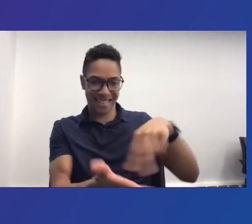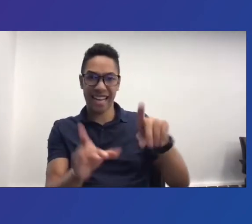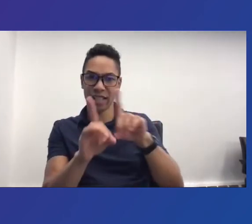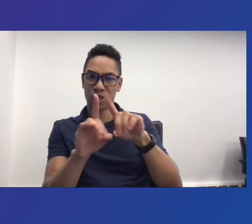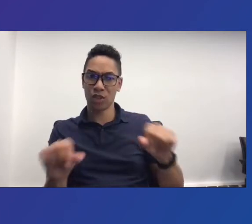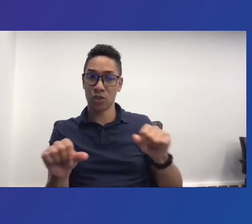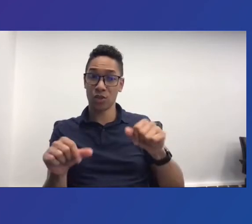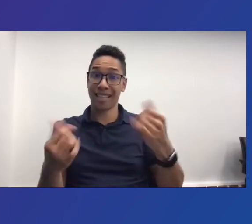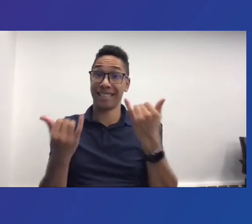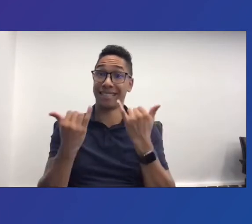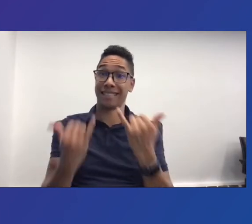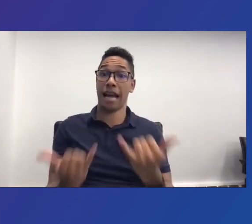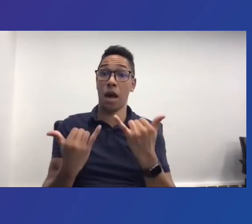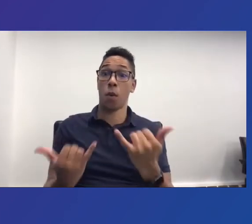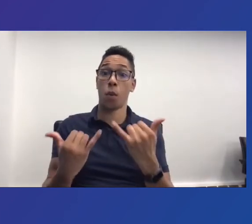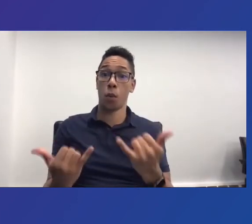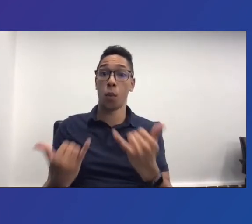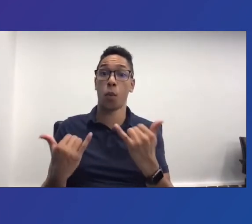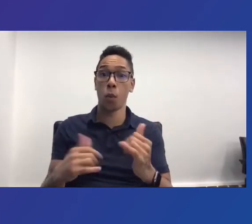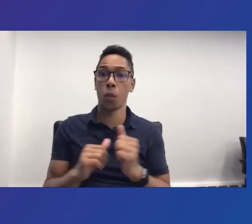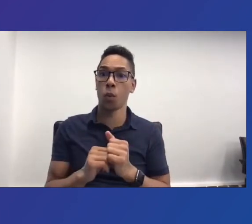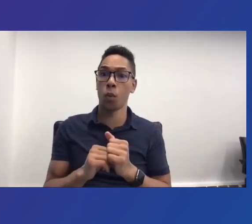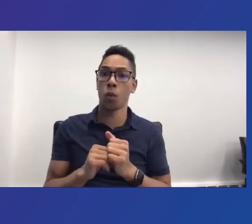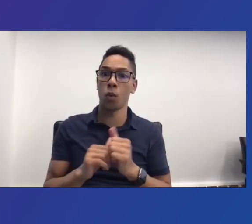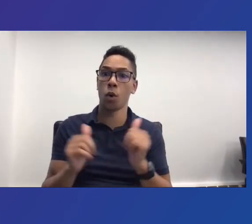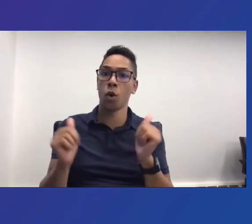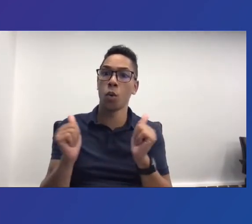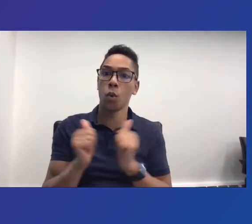in this day and age with